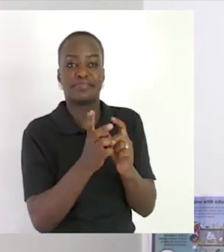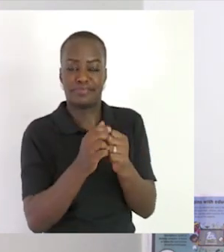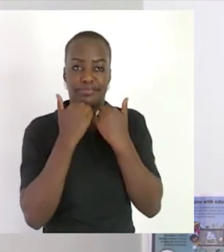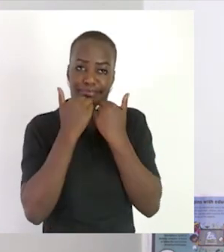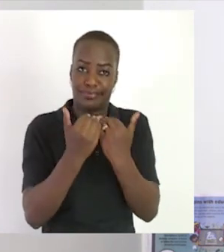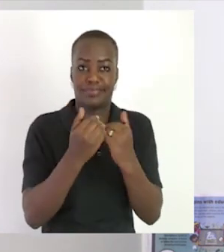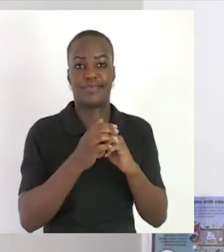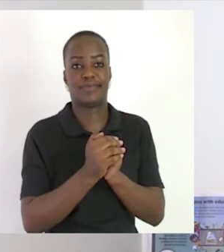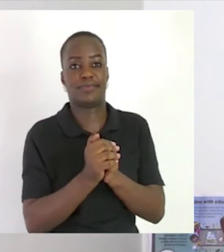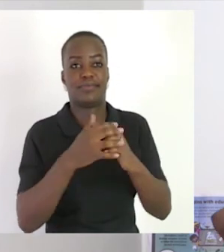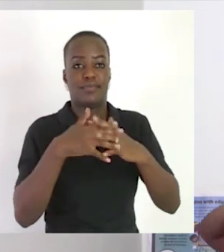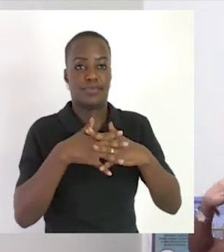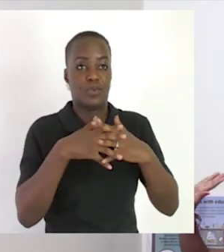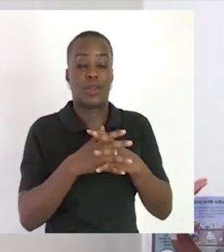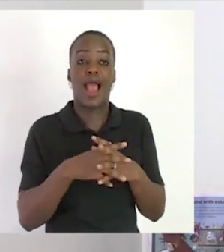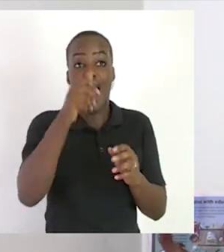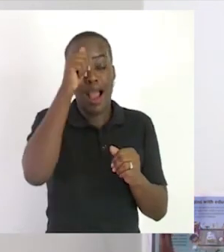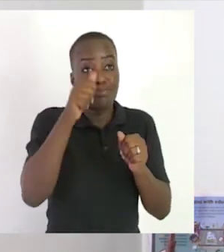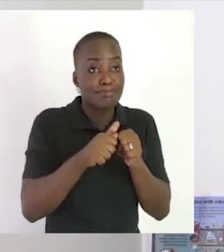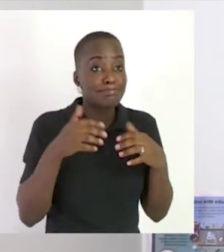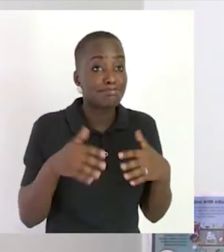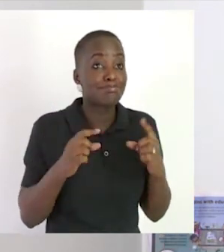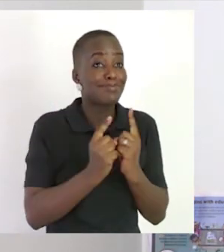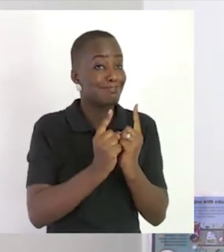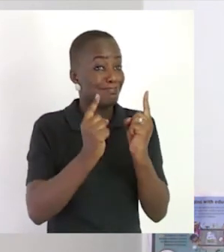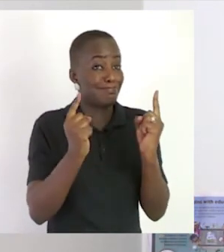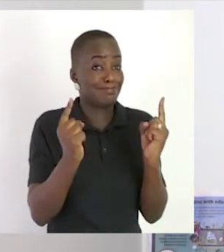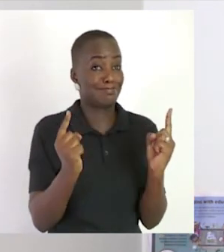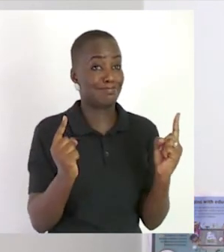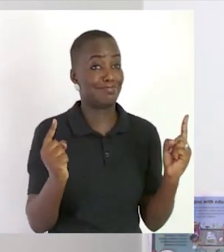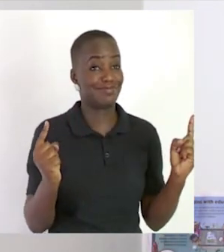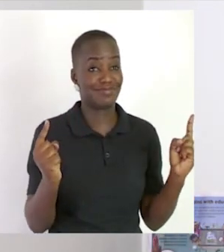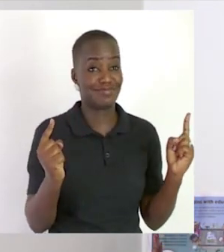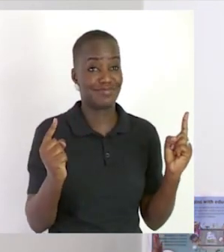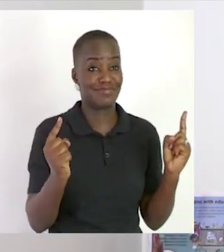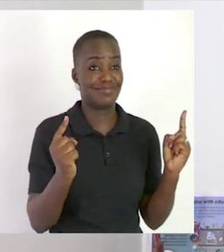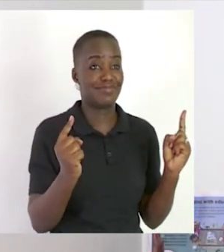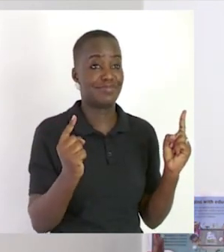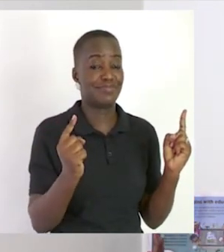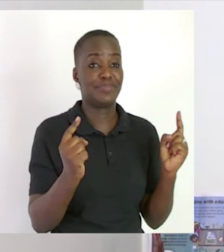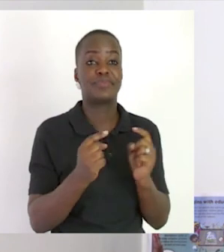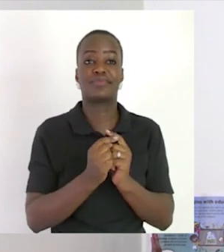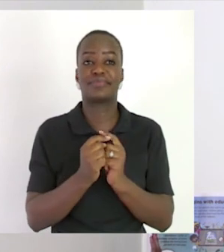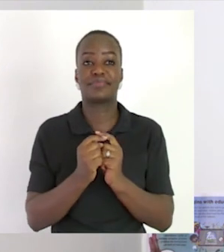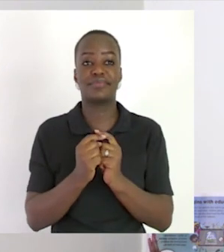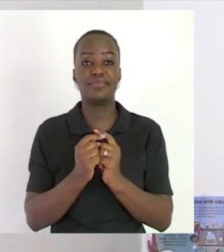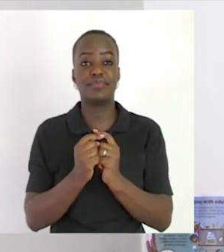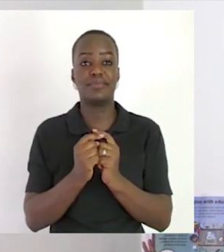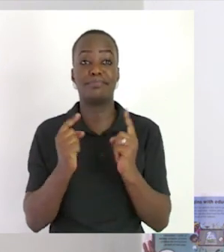And we check our social distancing by putting our hands across,